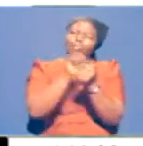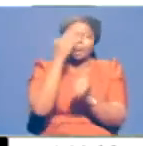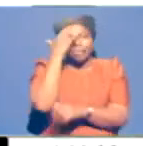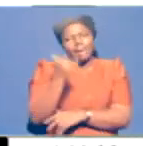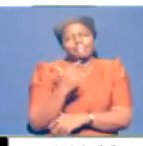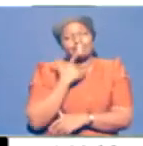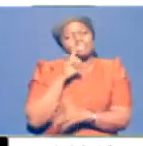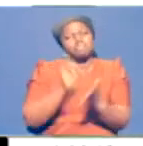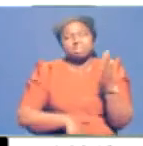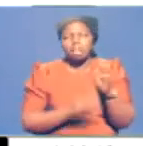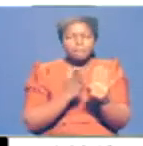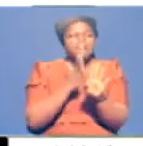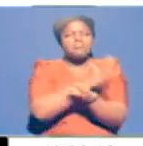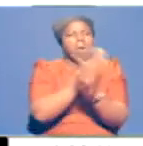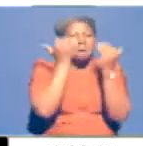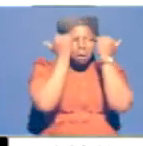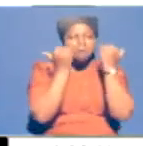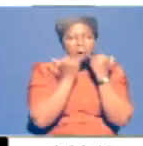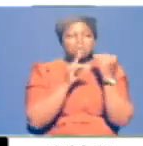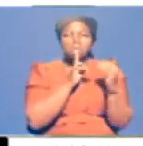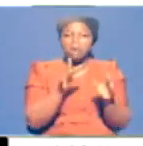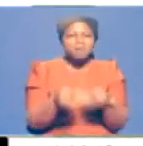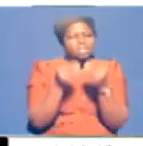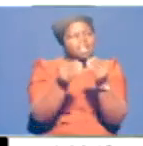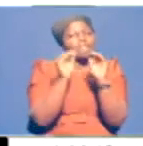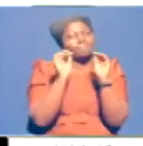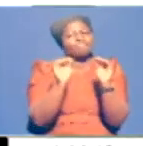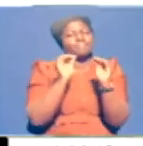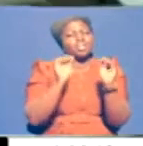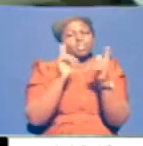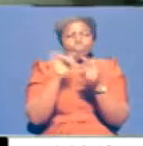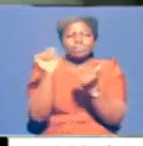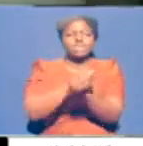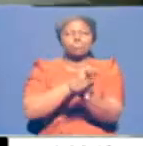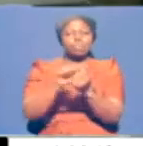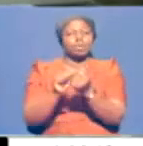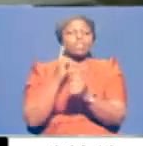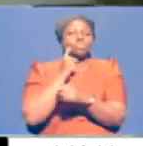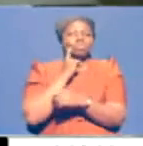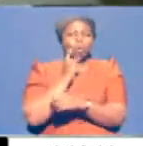order to demolish the three-month-old trading center.